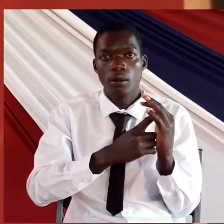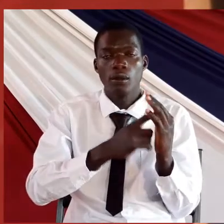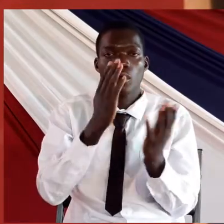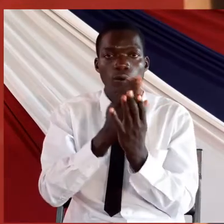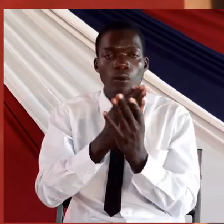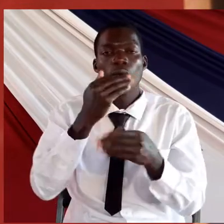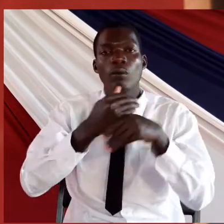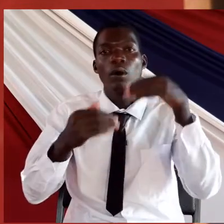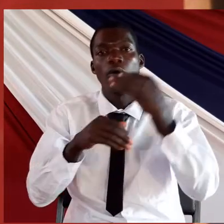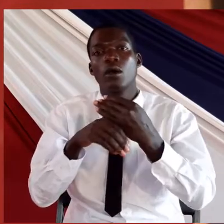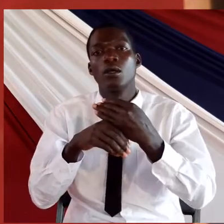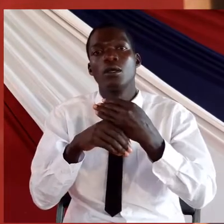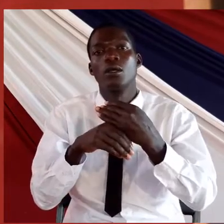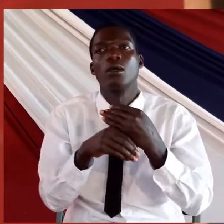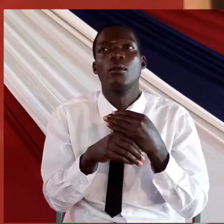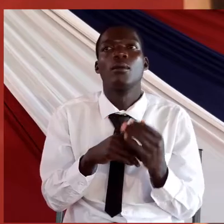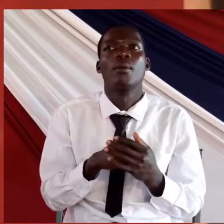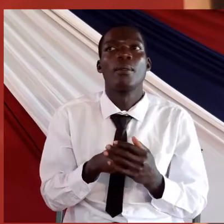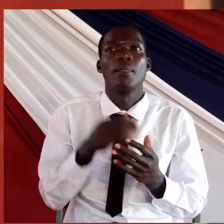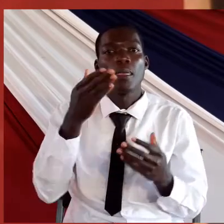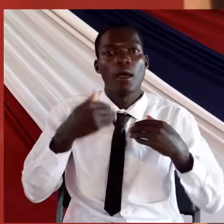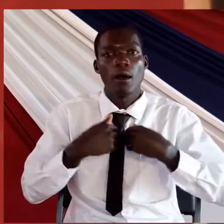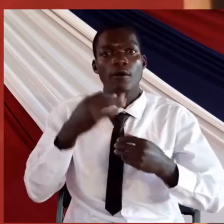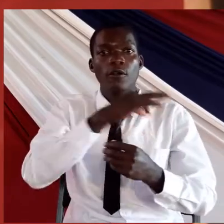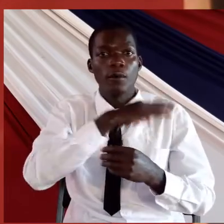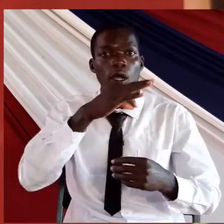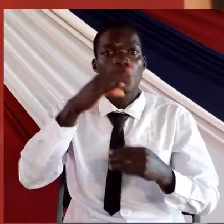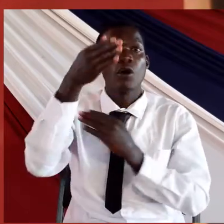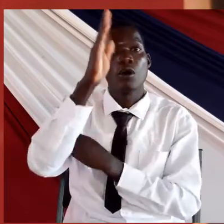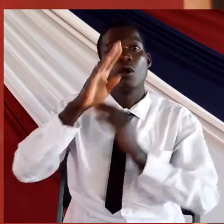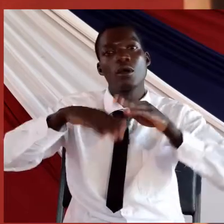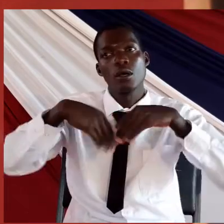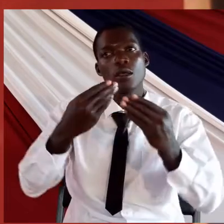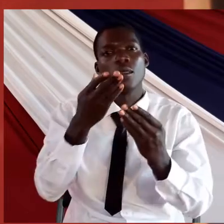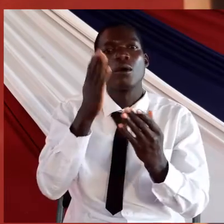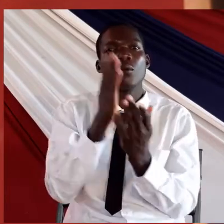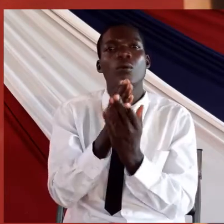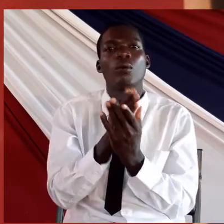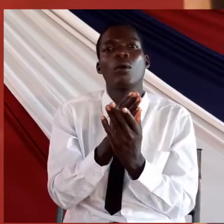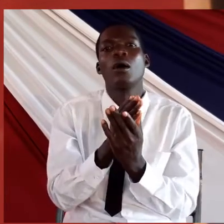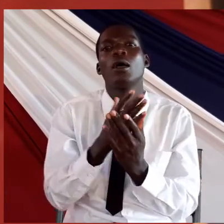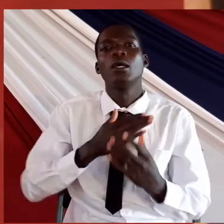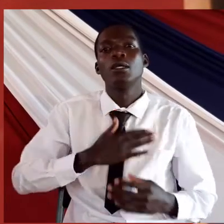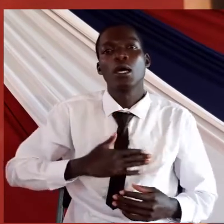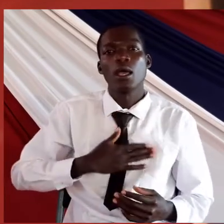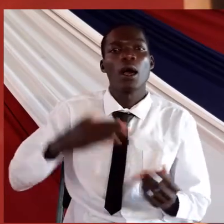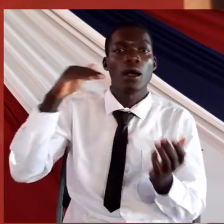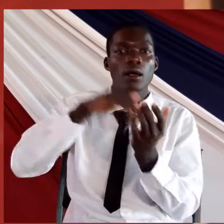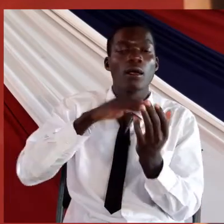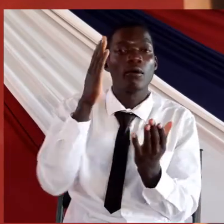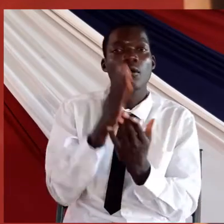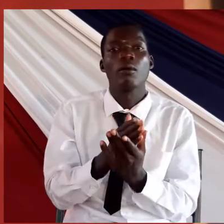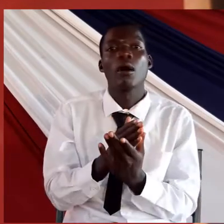founded. Yes. It is the inspiration that God has given. It is the truth. So science again